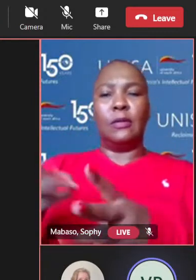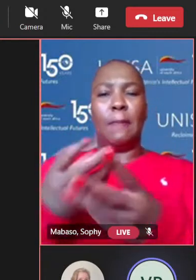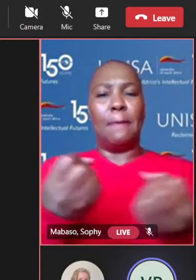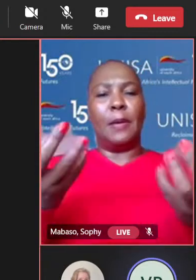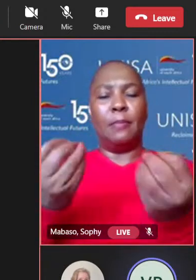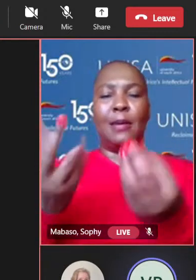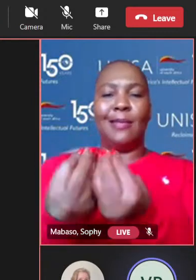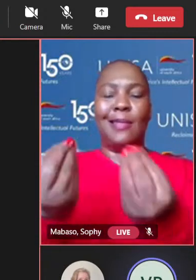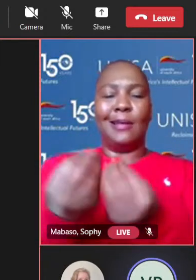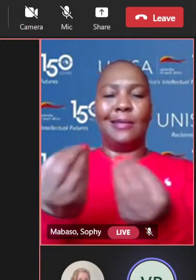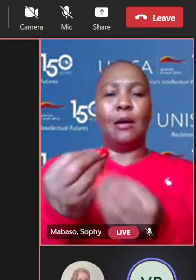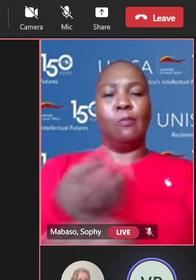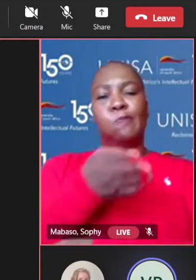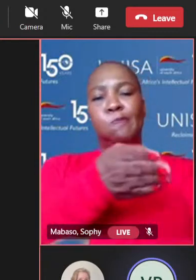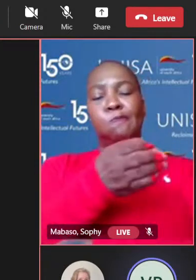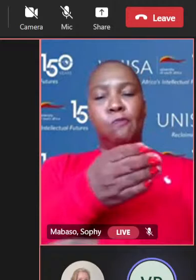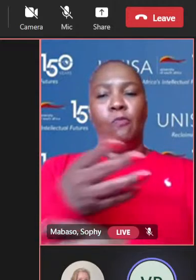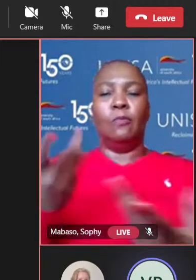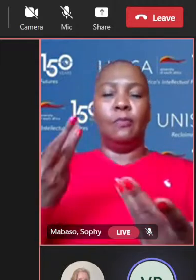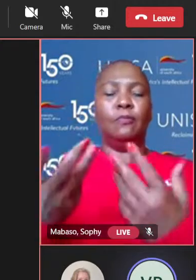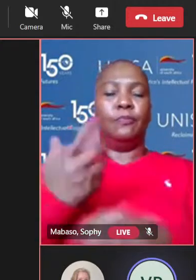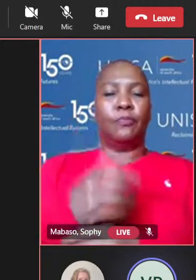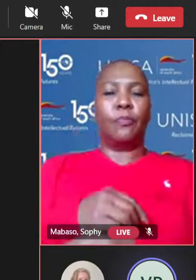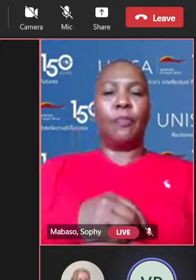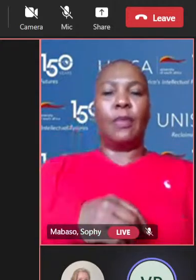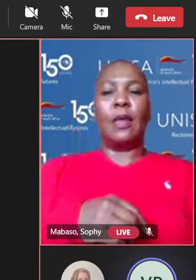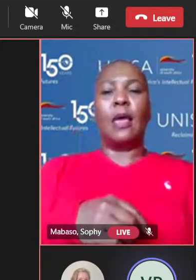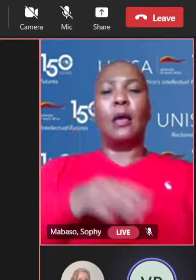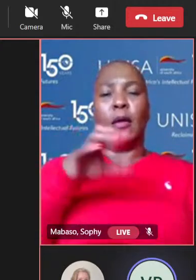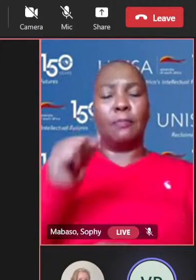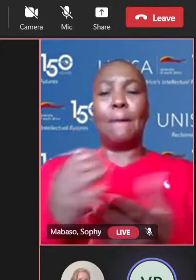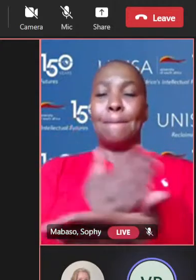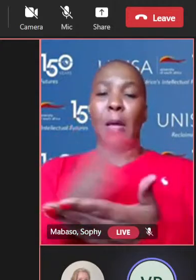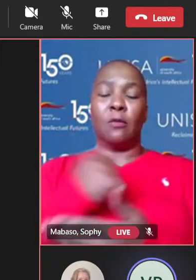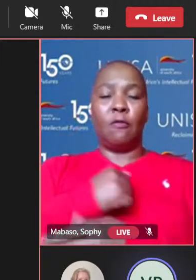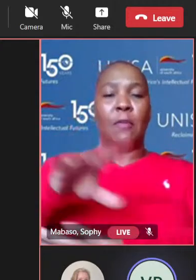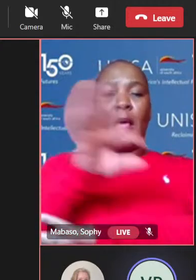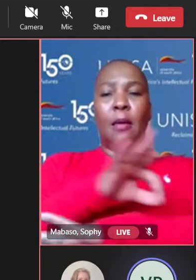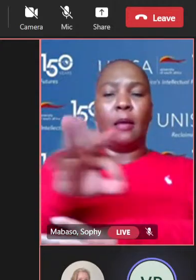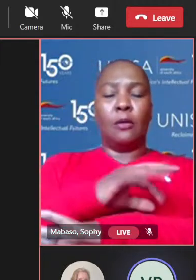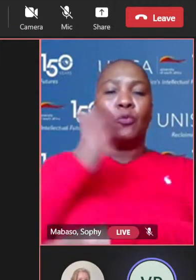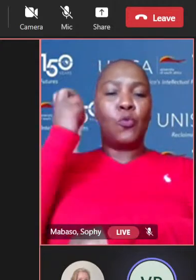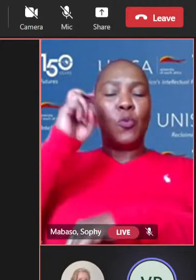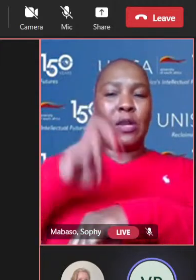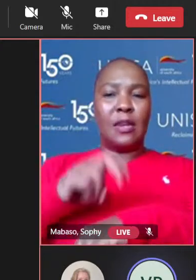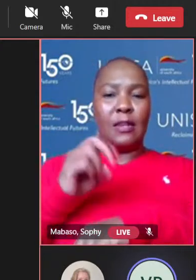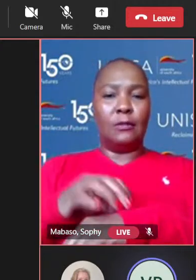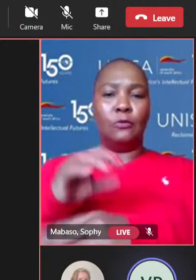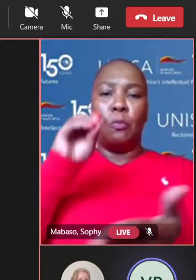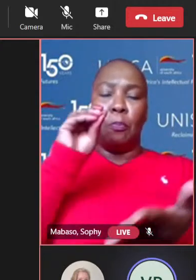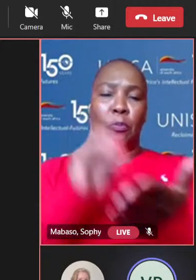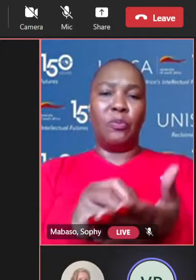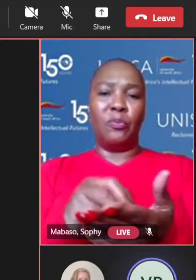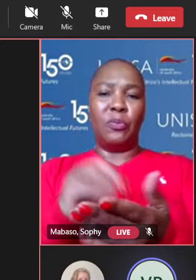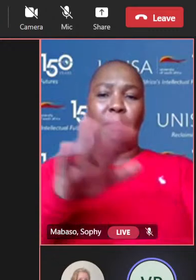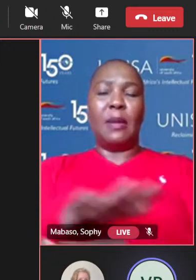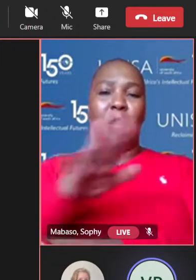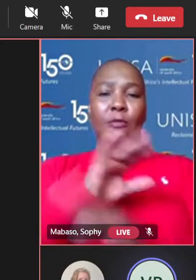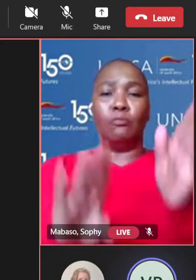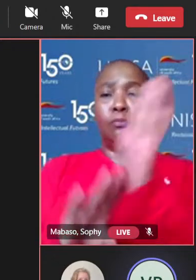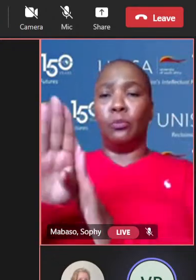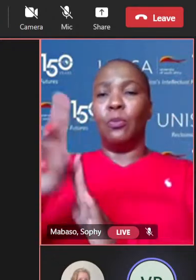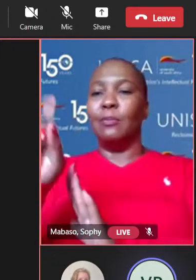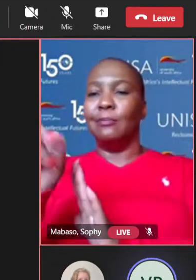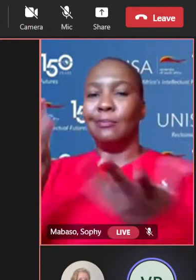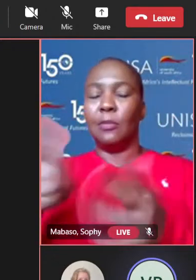Those things are part of my planning. So what you need to put in place for you to succeed yourself is very